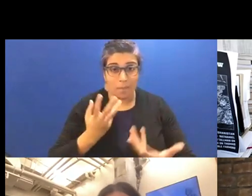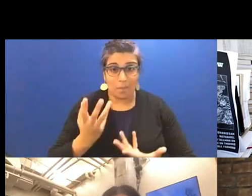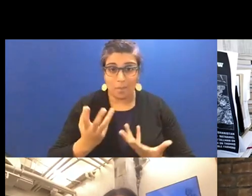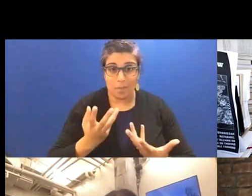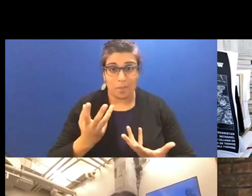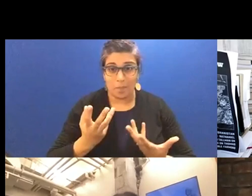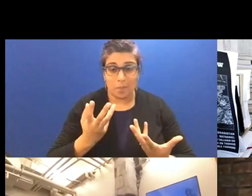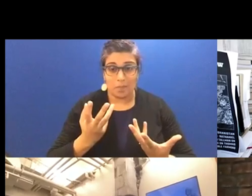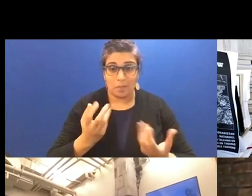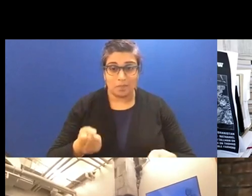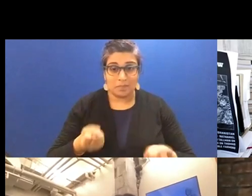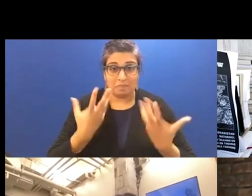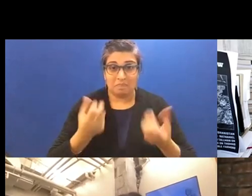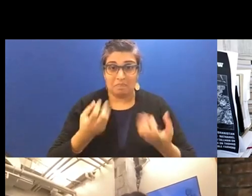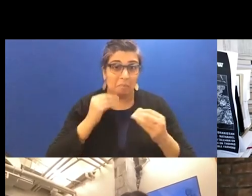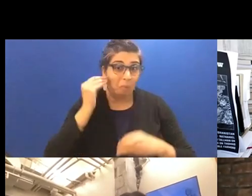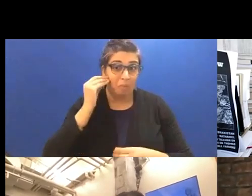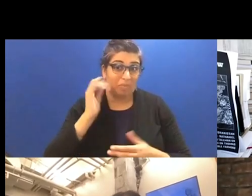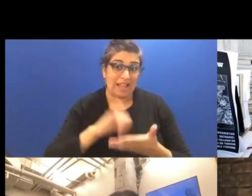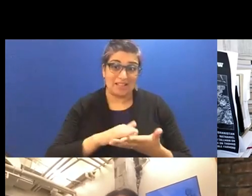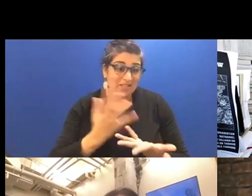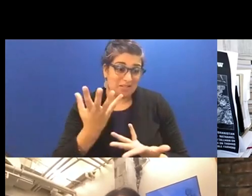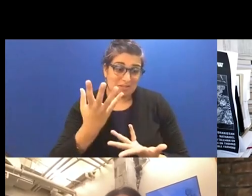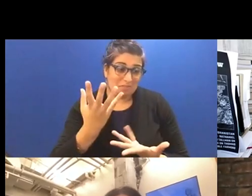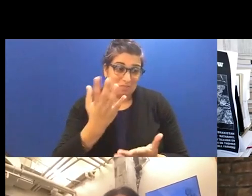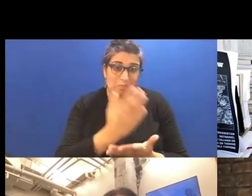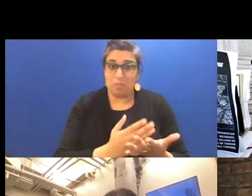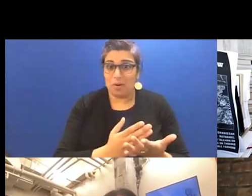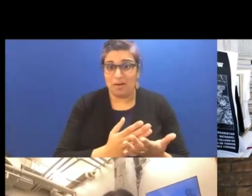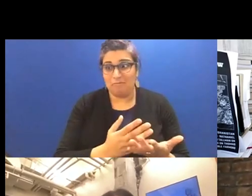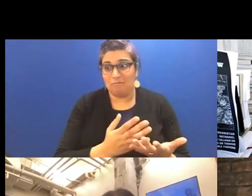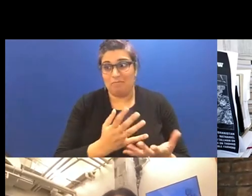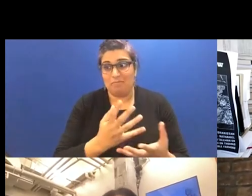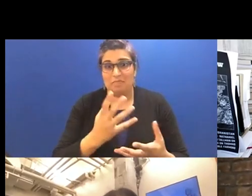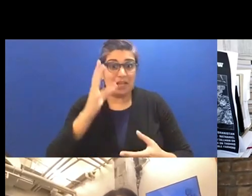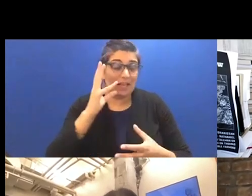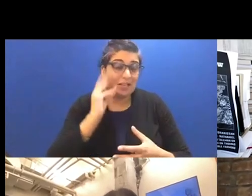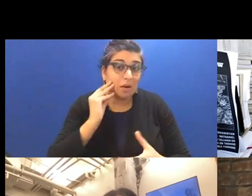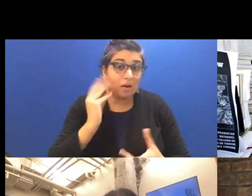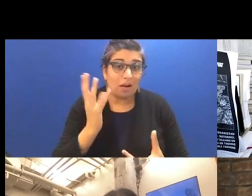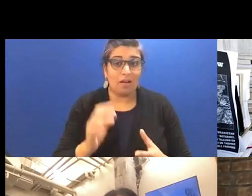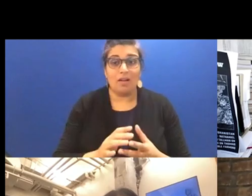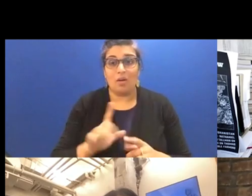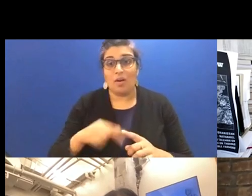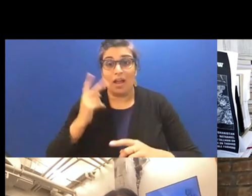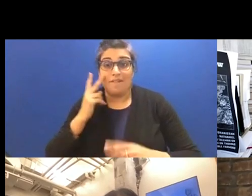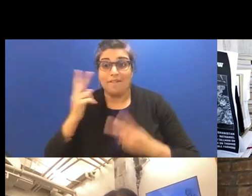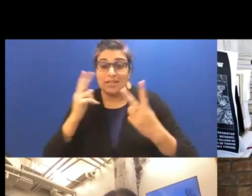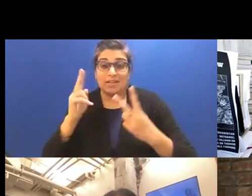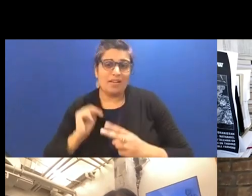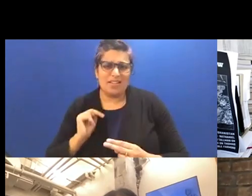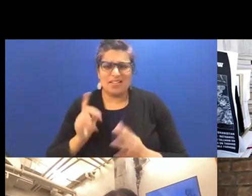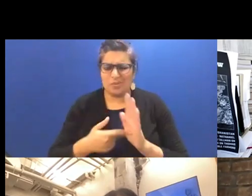this or multiple homes, and that's just something you have to contend with. And for me, just sort of when I visit Vietnam, sometimes